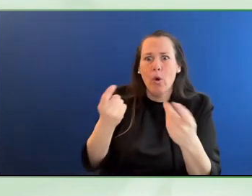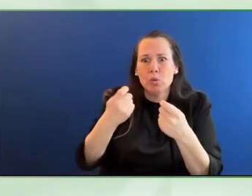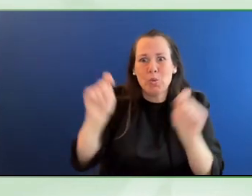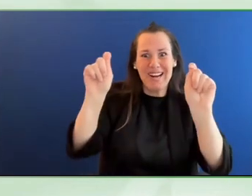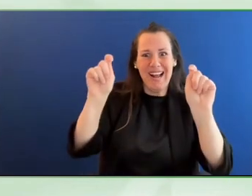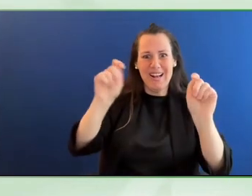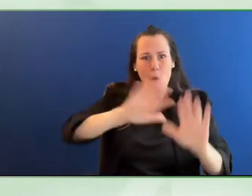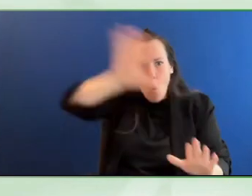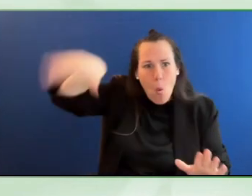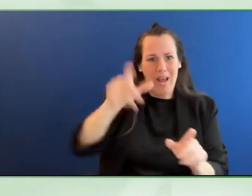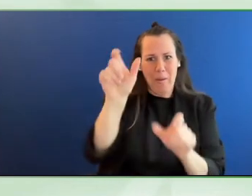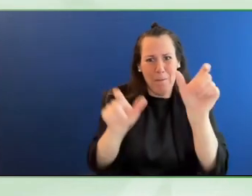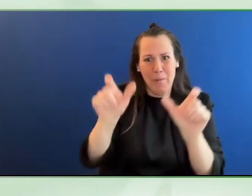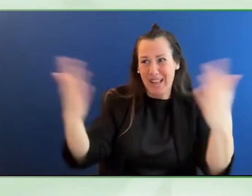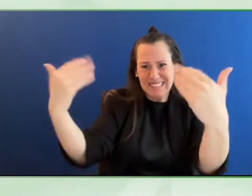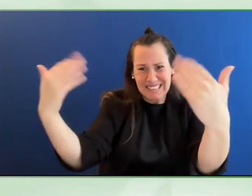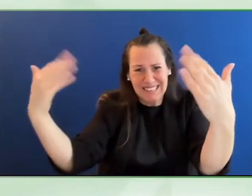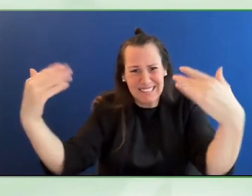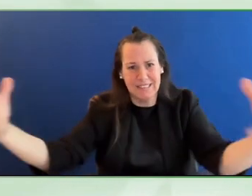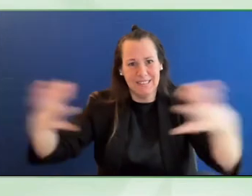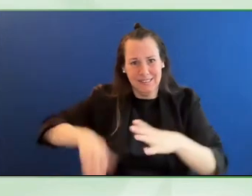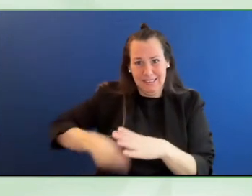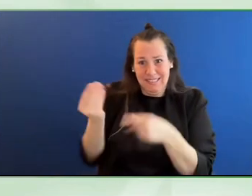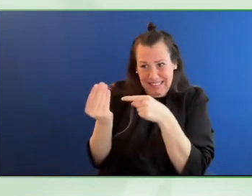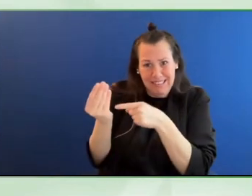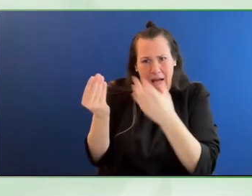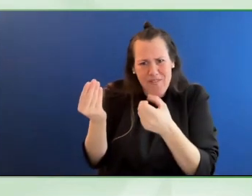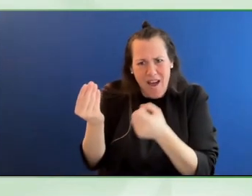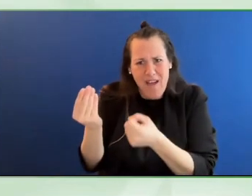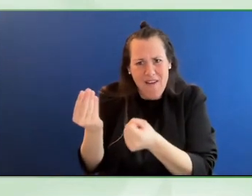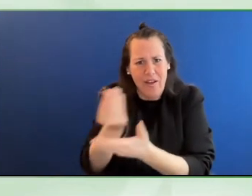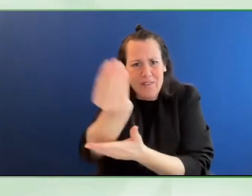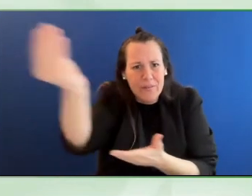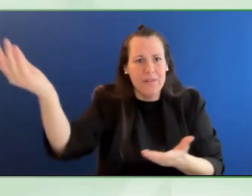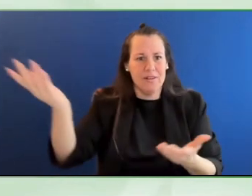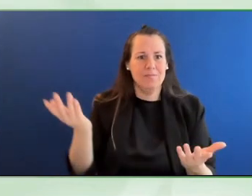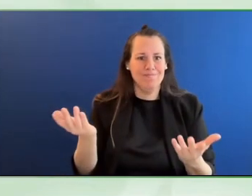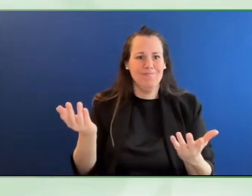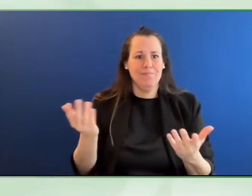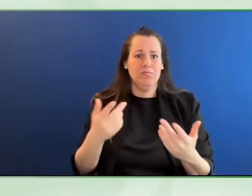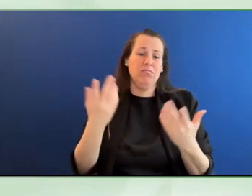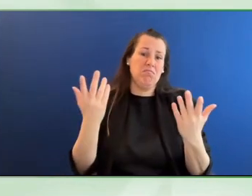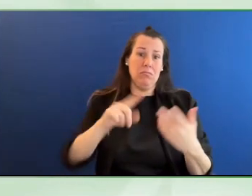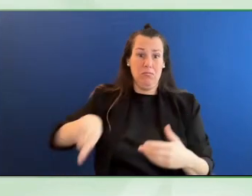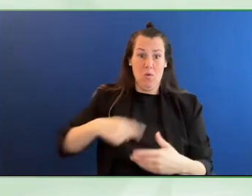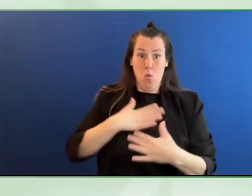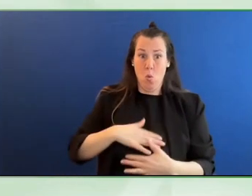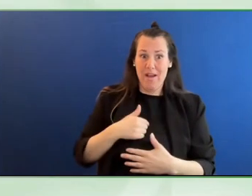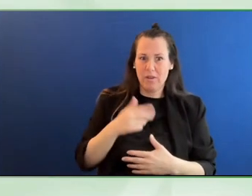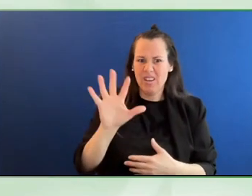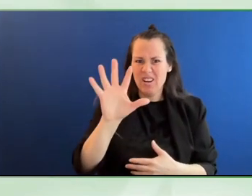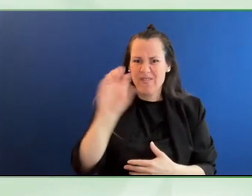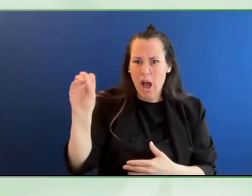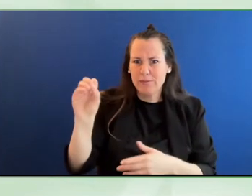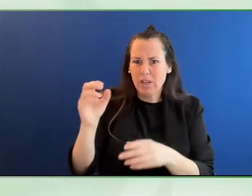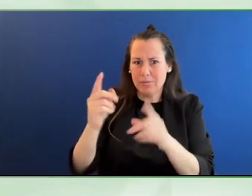to try and do it. But it is a tremendous amount of work. So if I'm the director of a school or a teacher, and I hear about a solution, and I want to